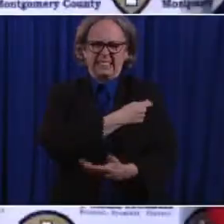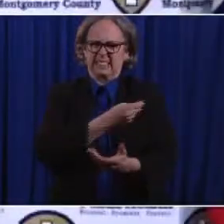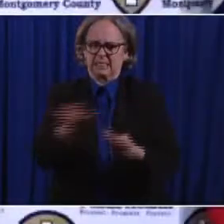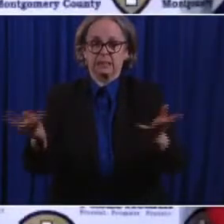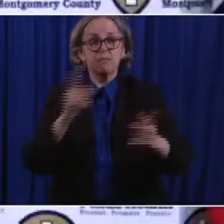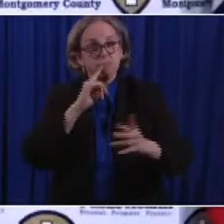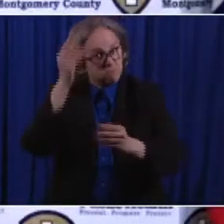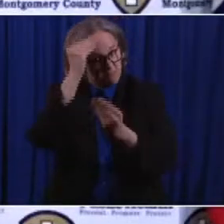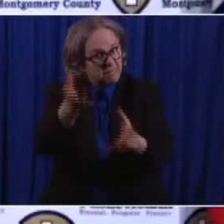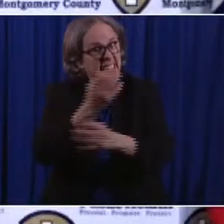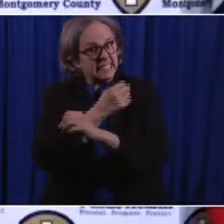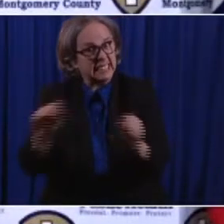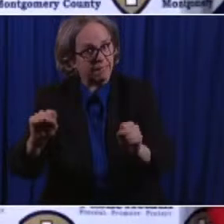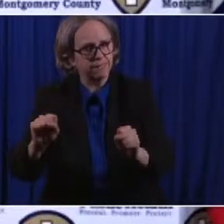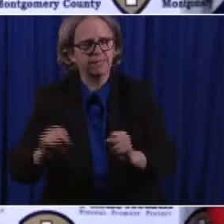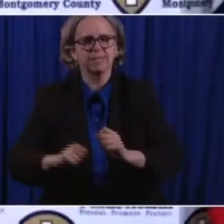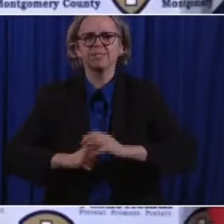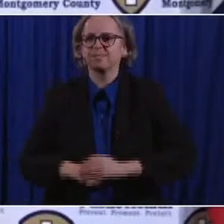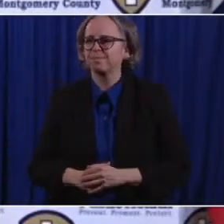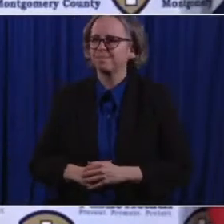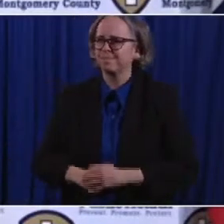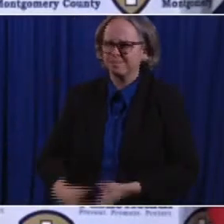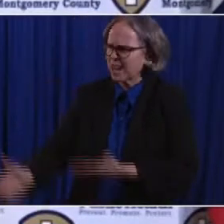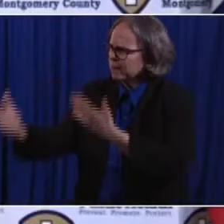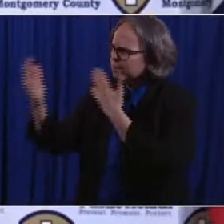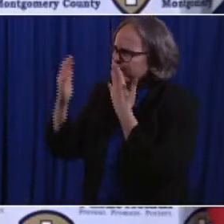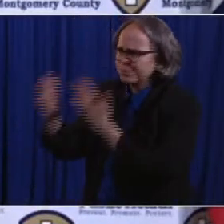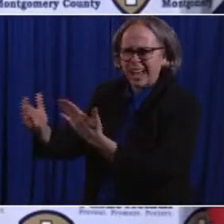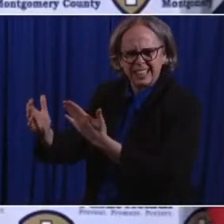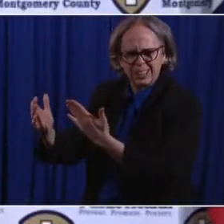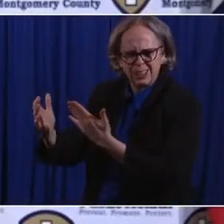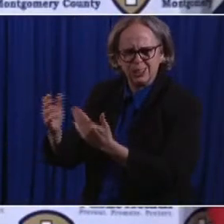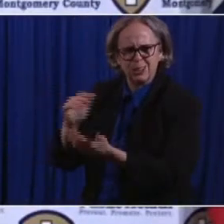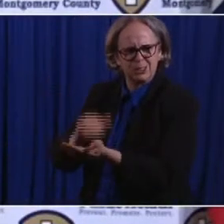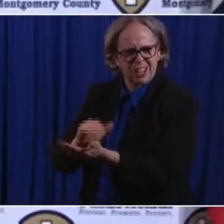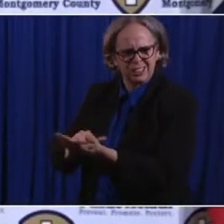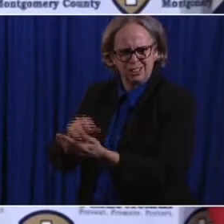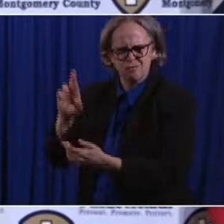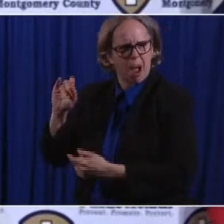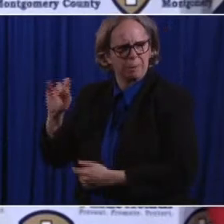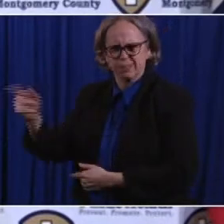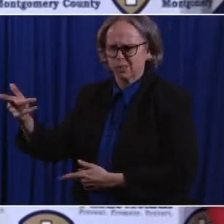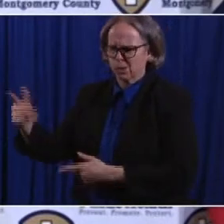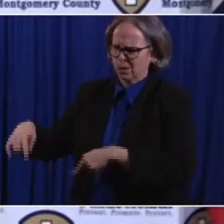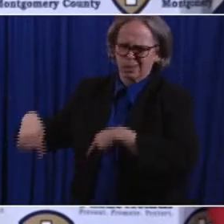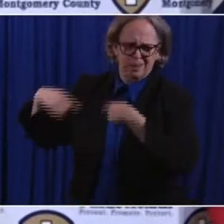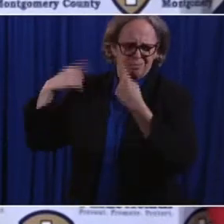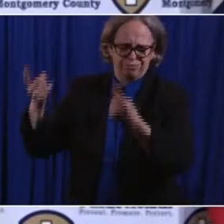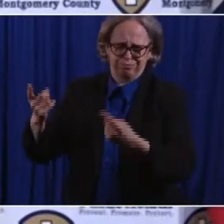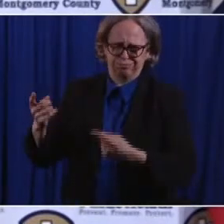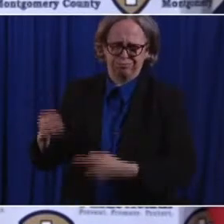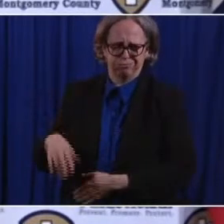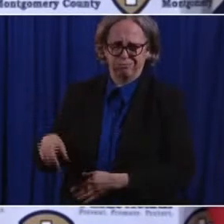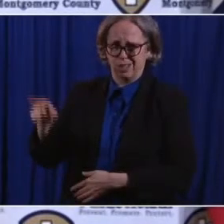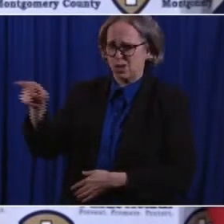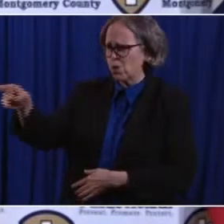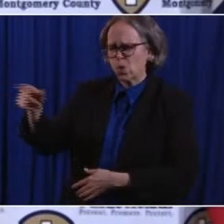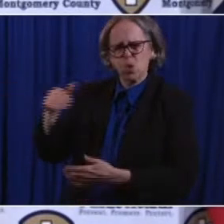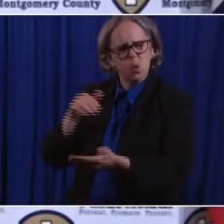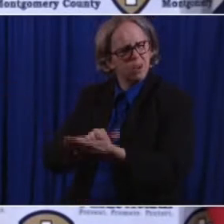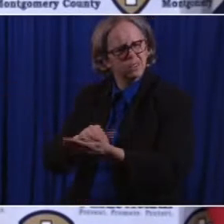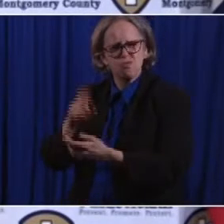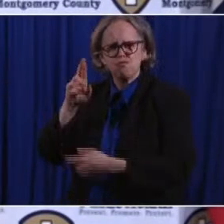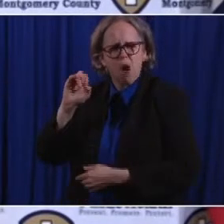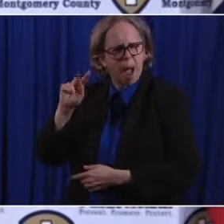Doctor, thank you very, very much. I wonder if you could, I know, Dr. Roberts, you've done a great job also, as they have here in